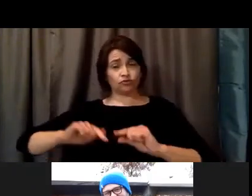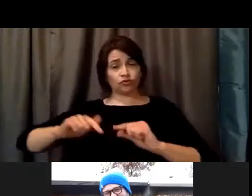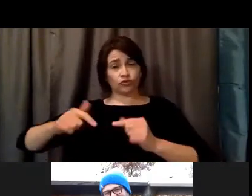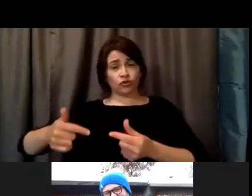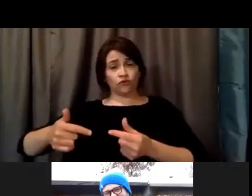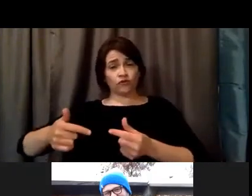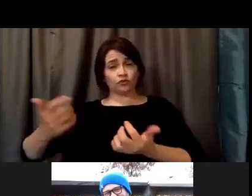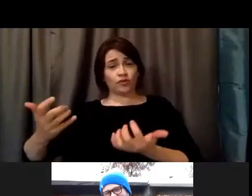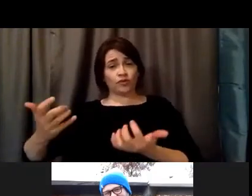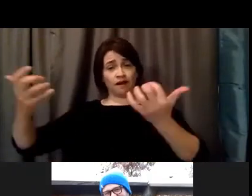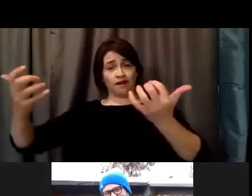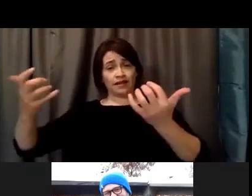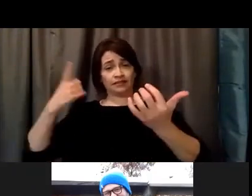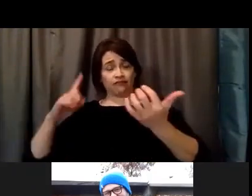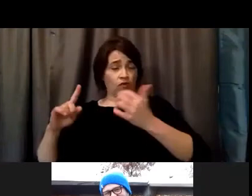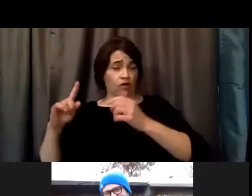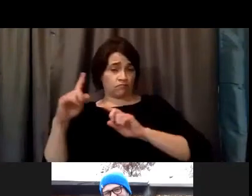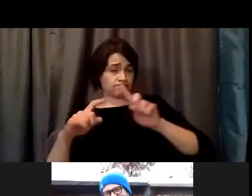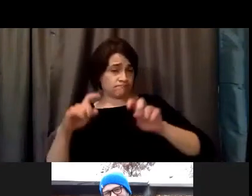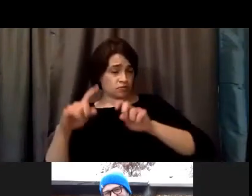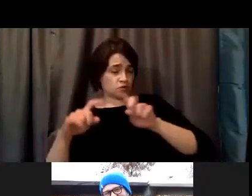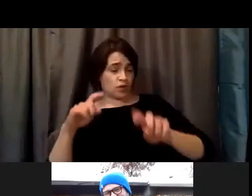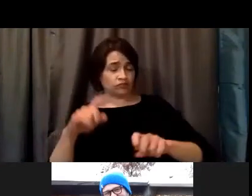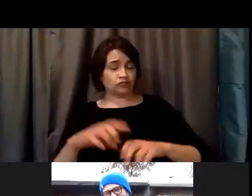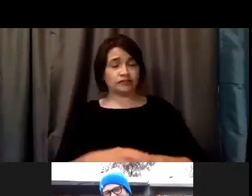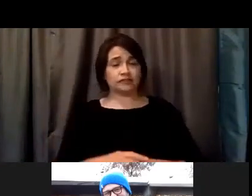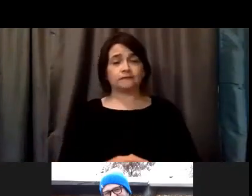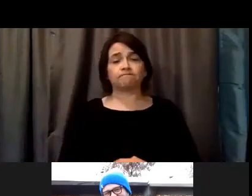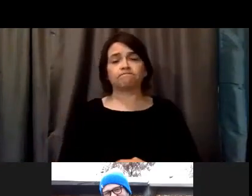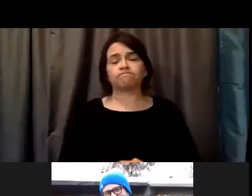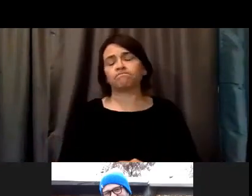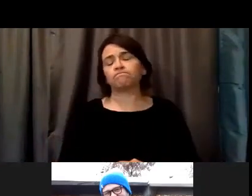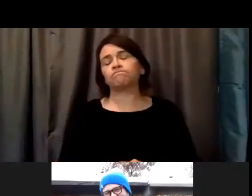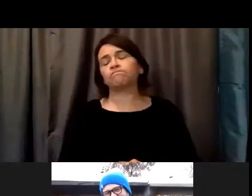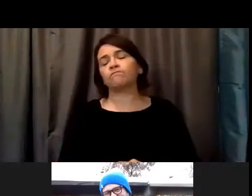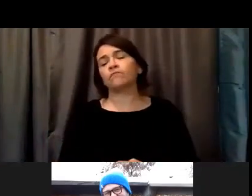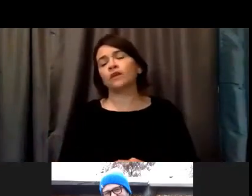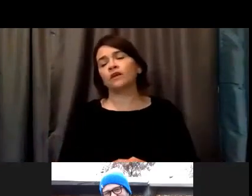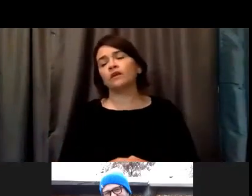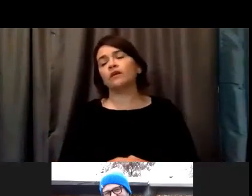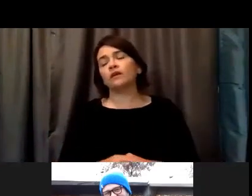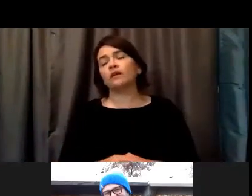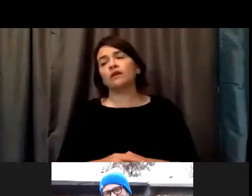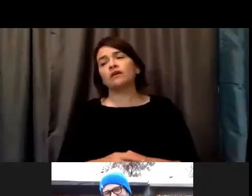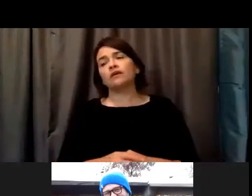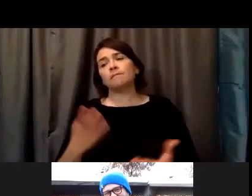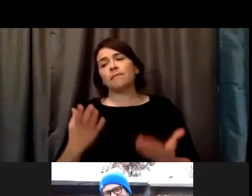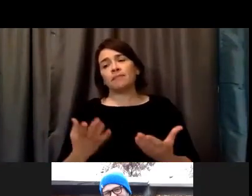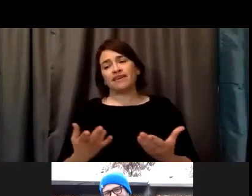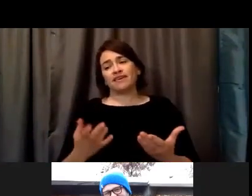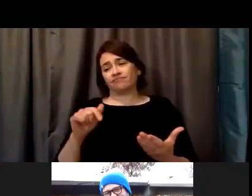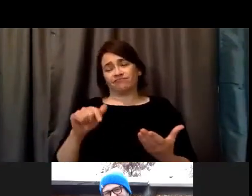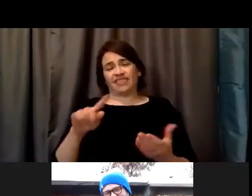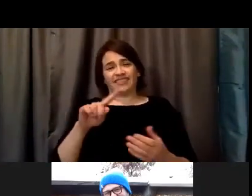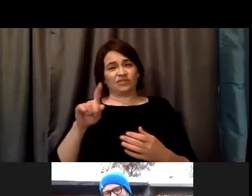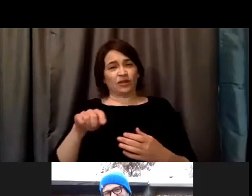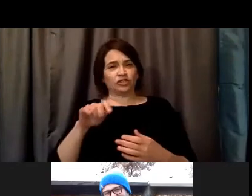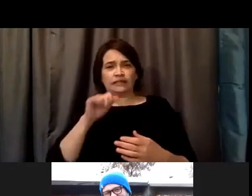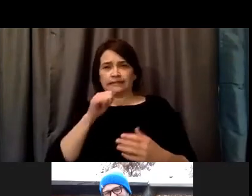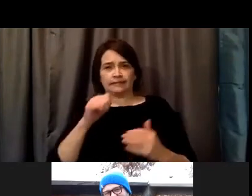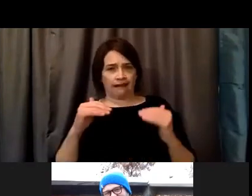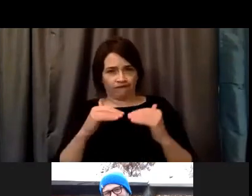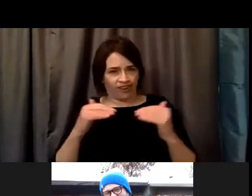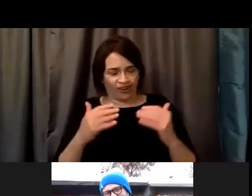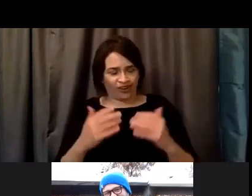And okay. It's perhaps a little bit of an unfair question, but just are there other things that you would want to share